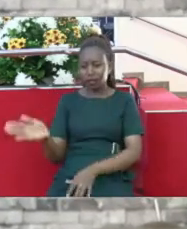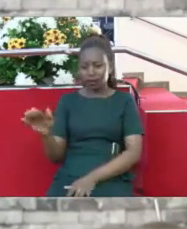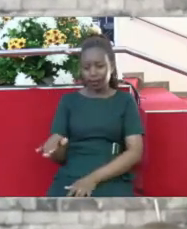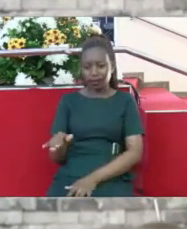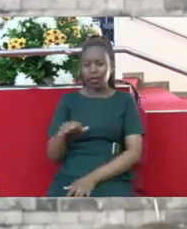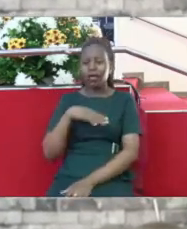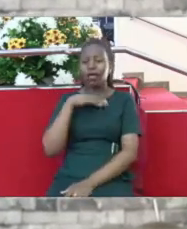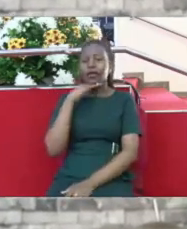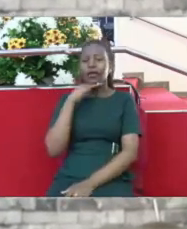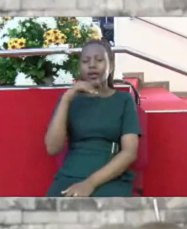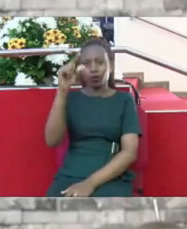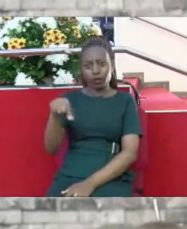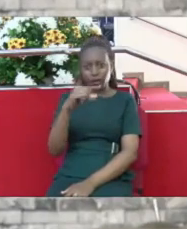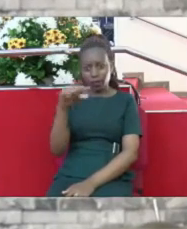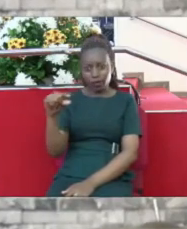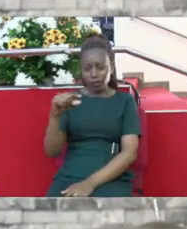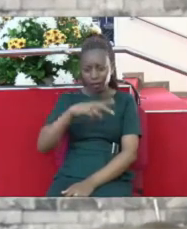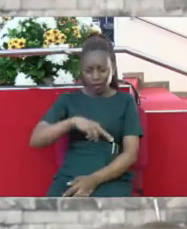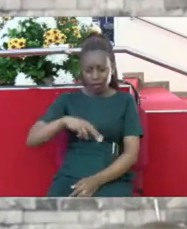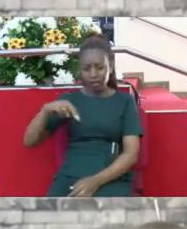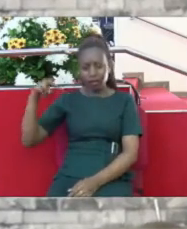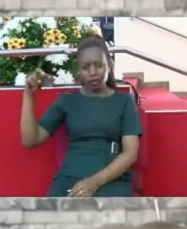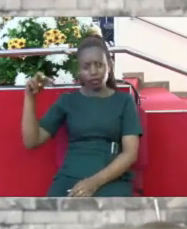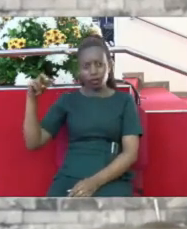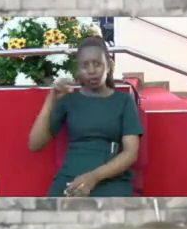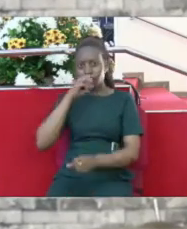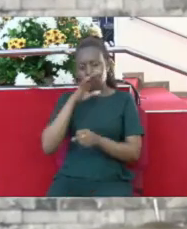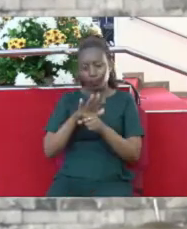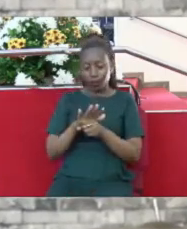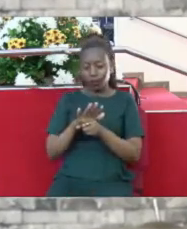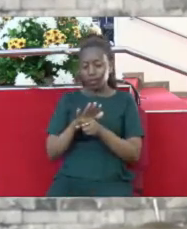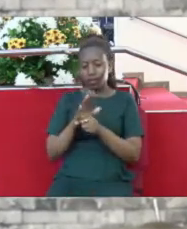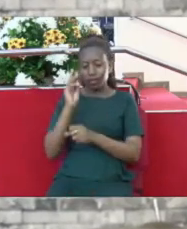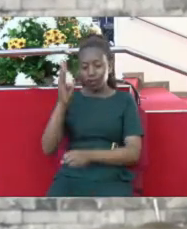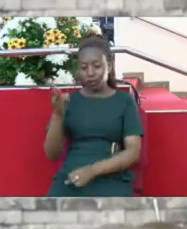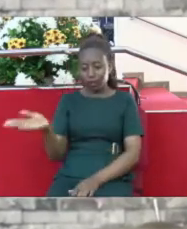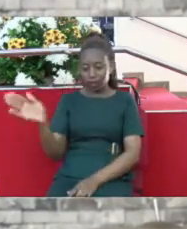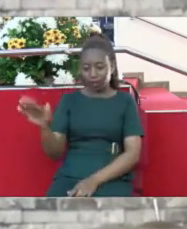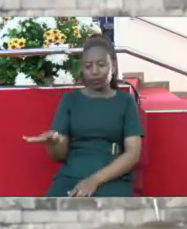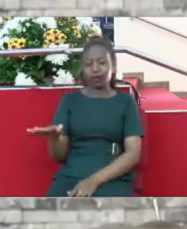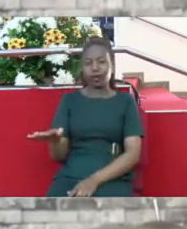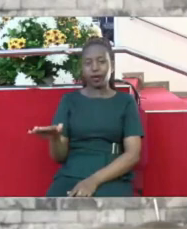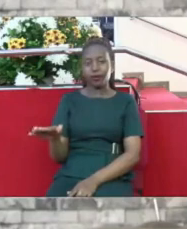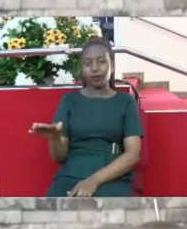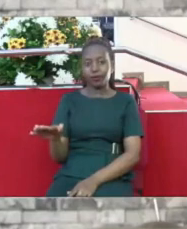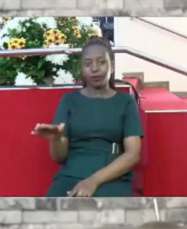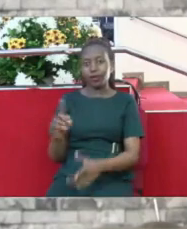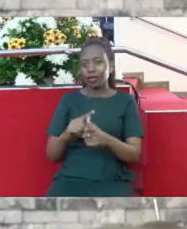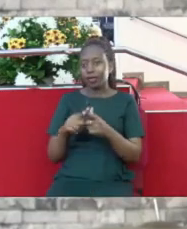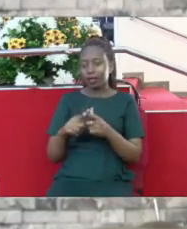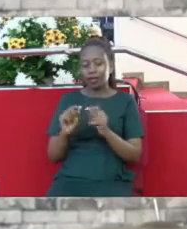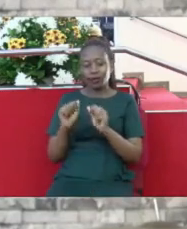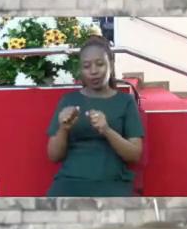kwake msalabani. His resurrection. Kule kufufuka kwake. And the promise that he's coming back. Na ile ahadi ya kwamba anarudi tena. Then we can